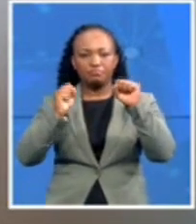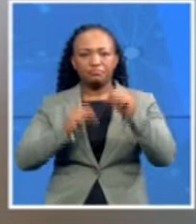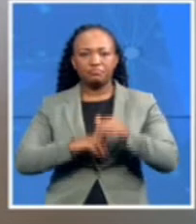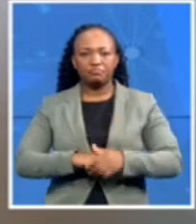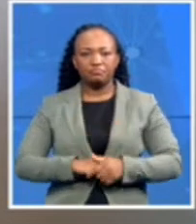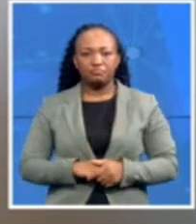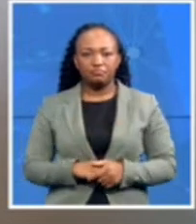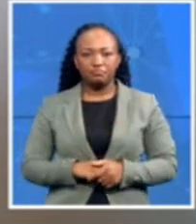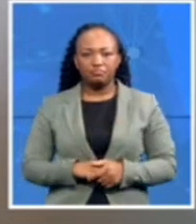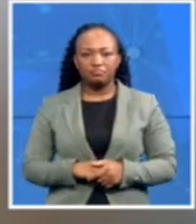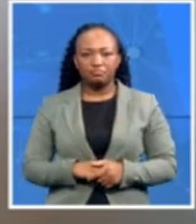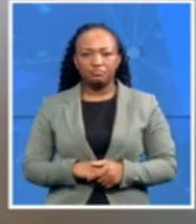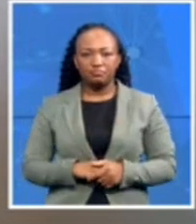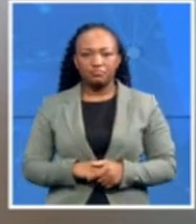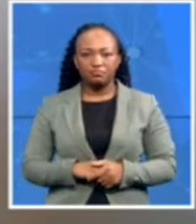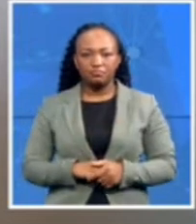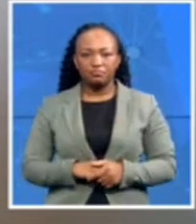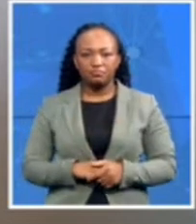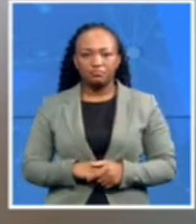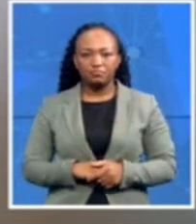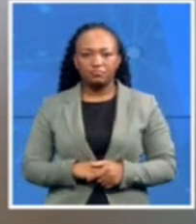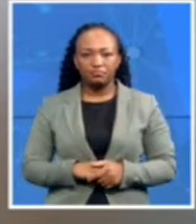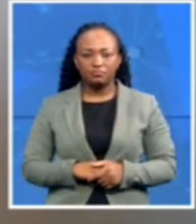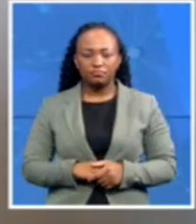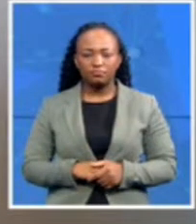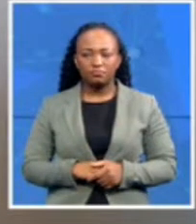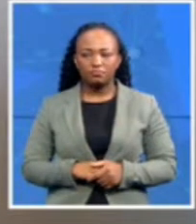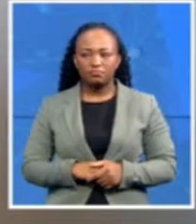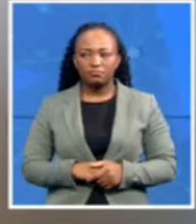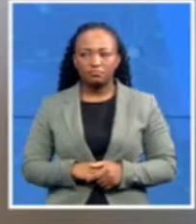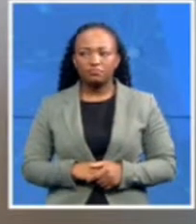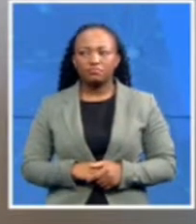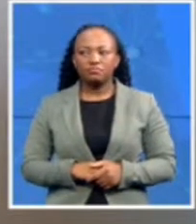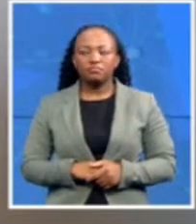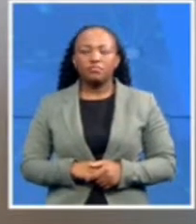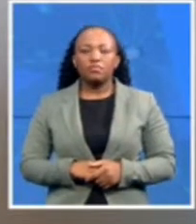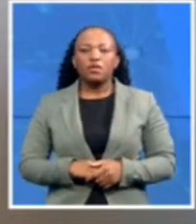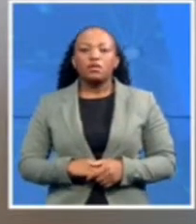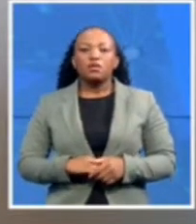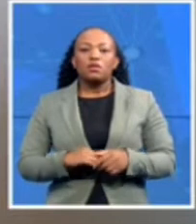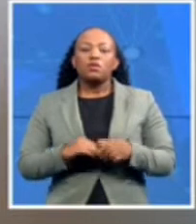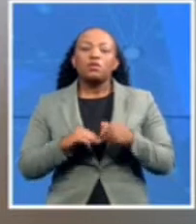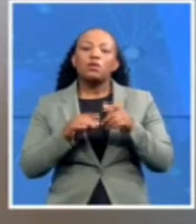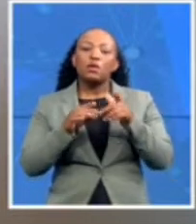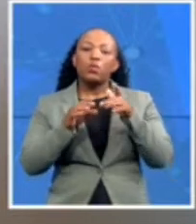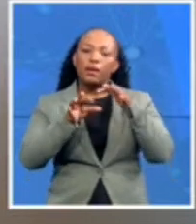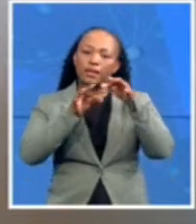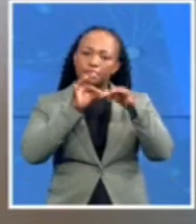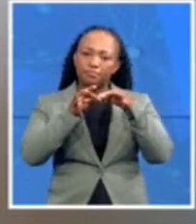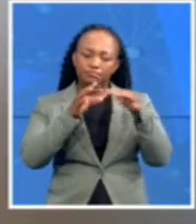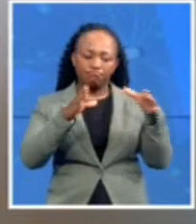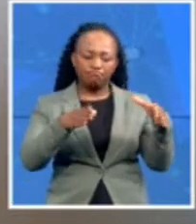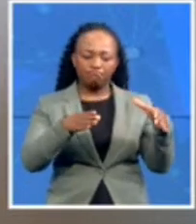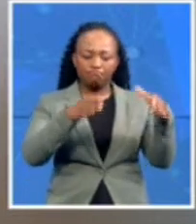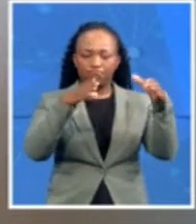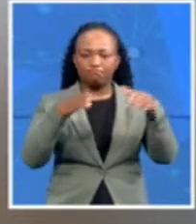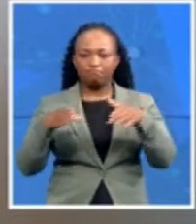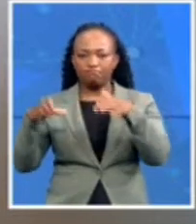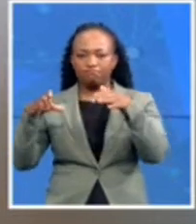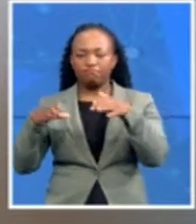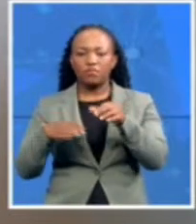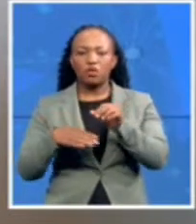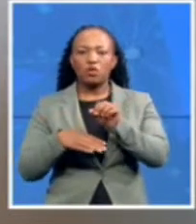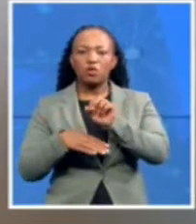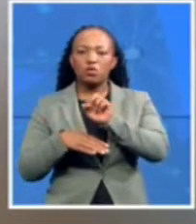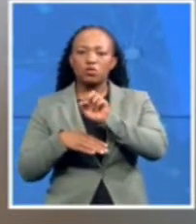Let's talk about these 2 outages. They are outages 225 and 126. The